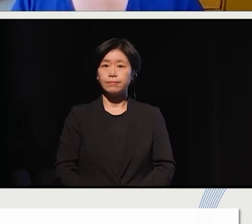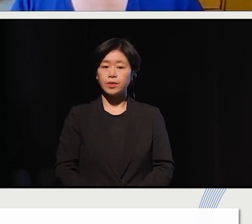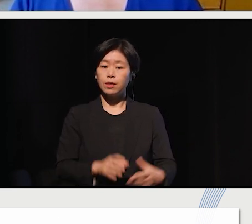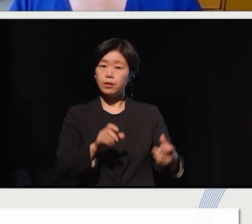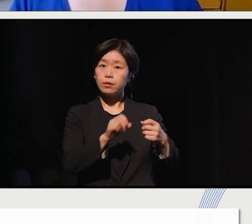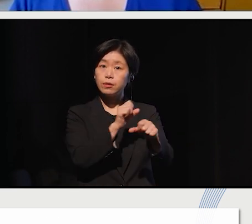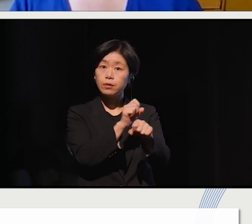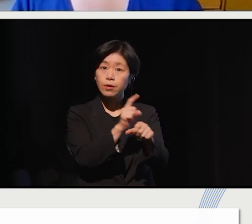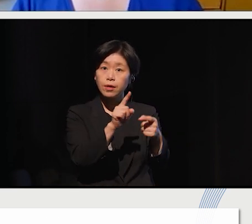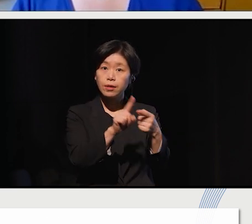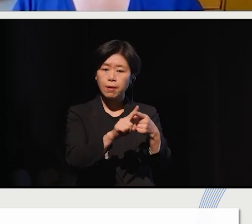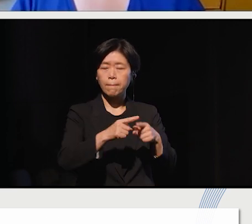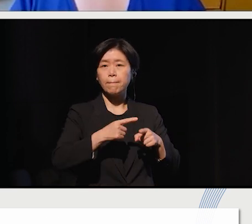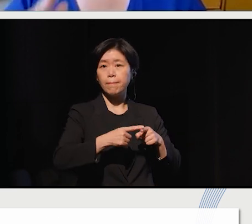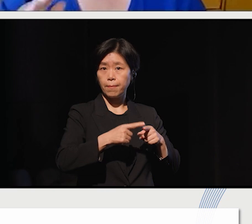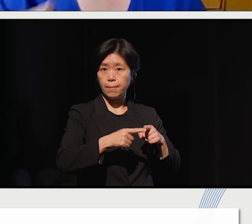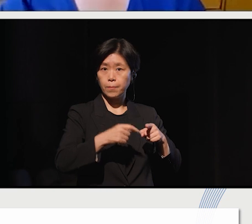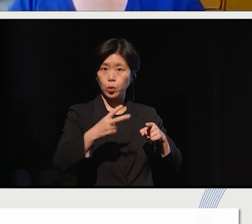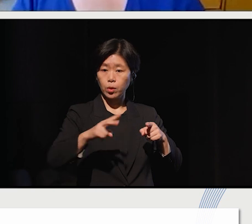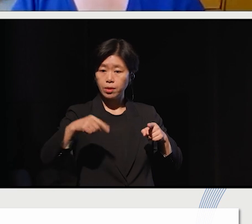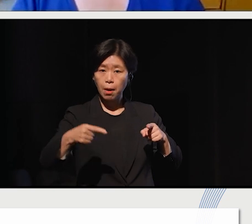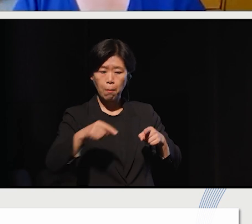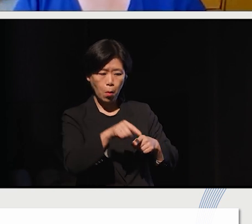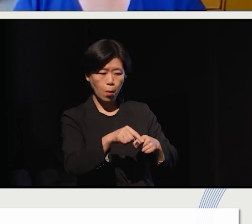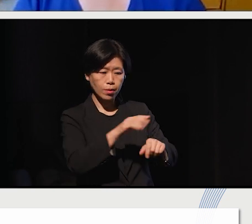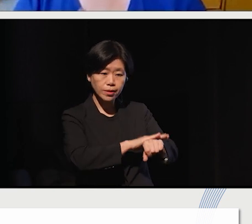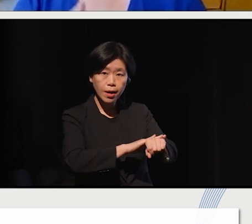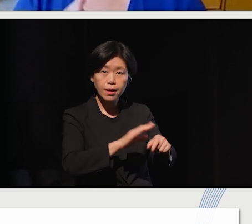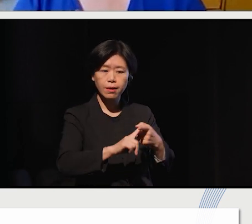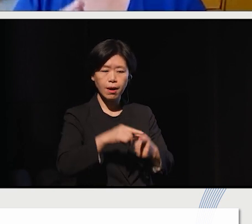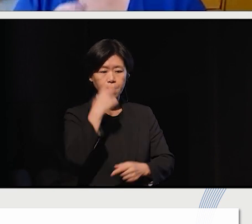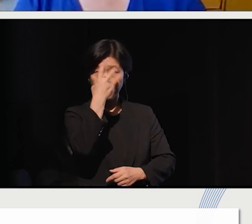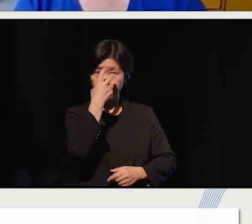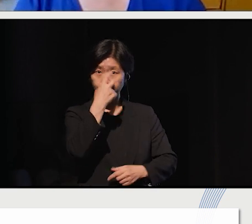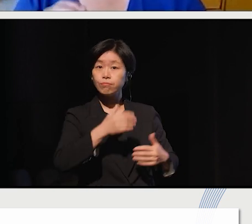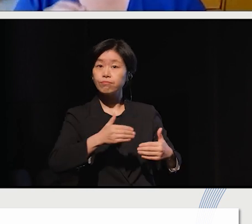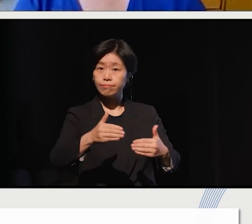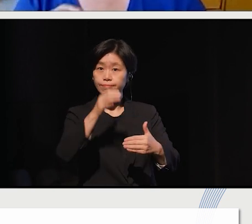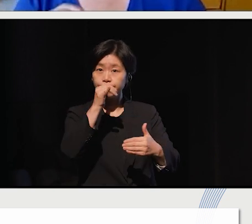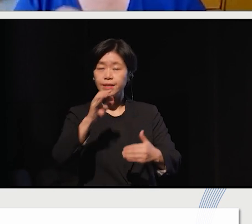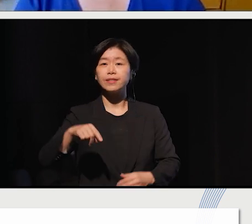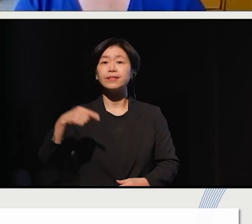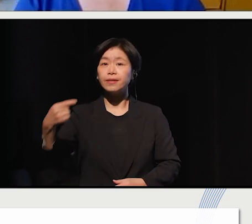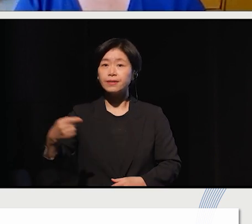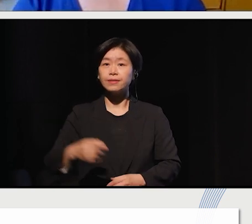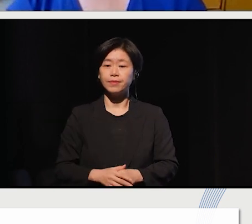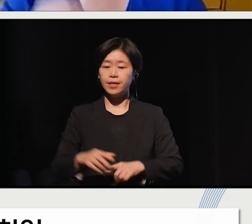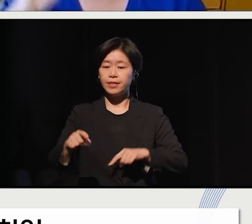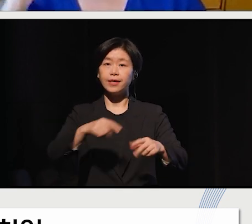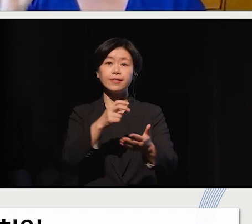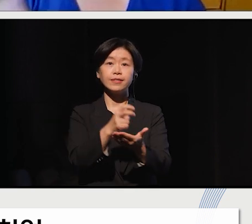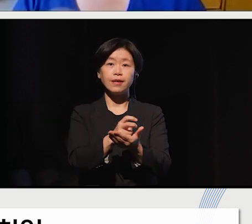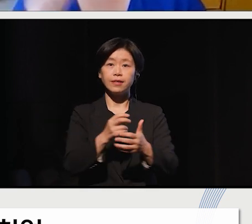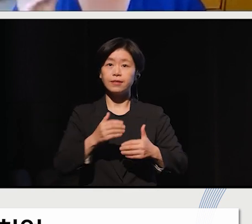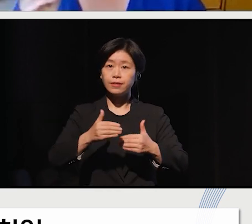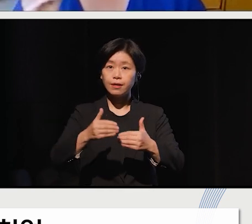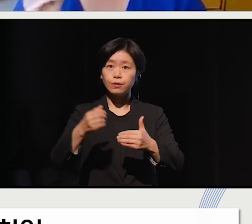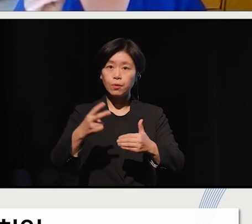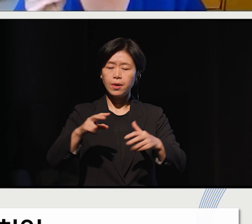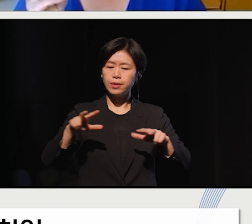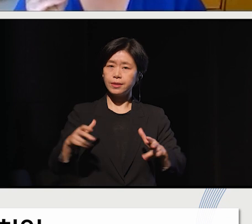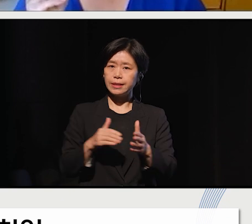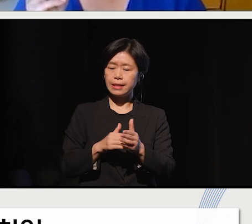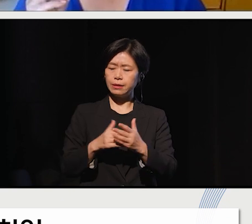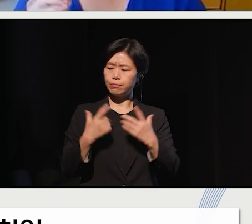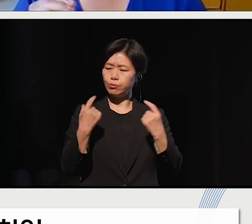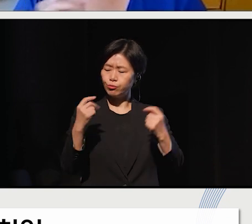policies, procedures, and practices. And then we engage in a very intensive staff training. We communicate the level